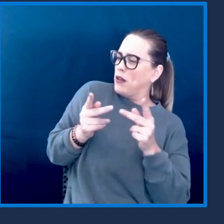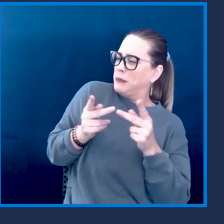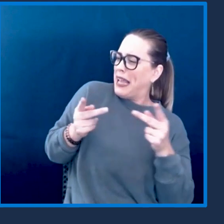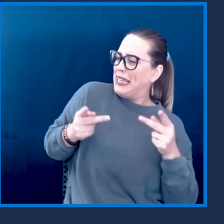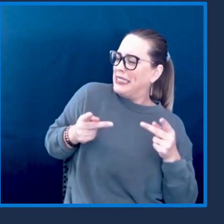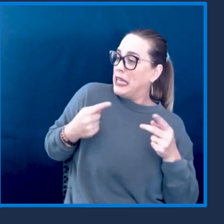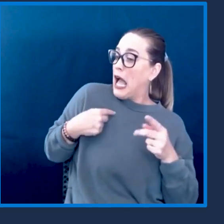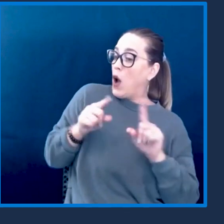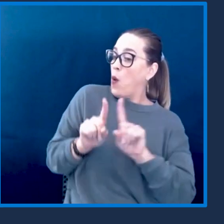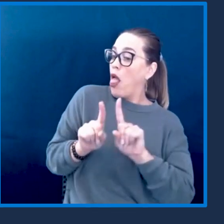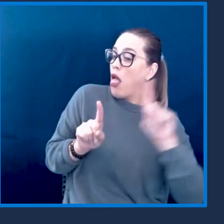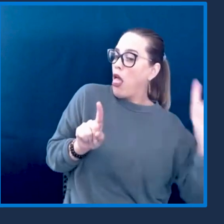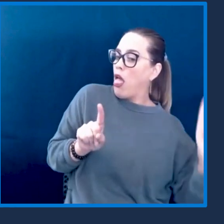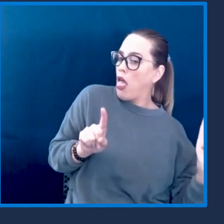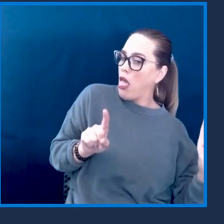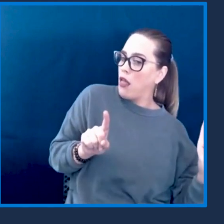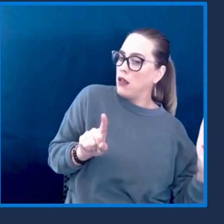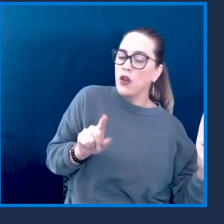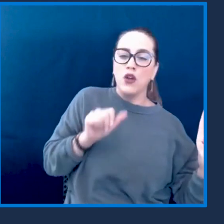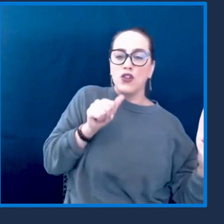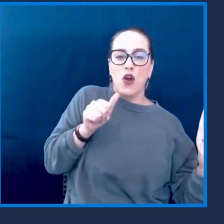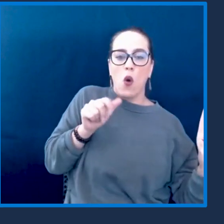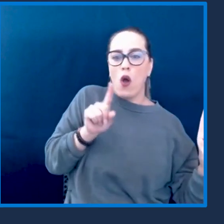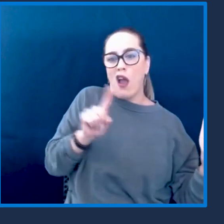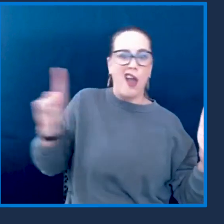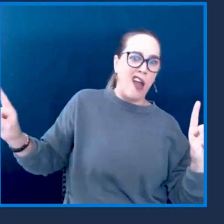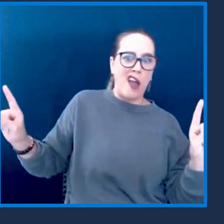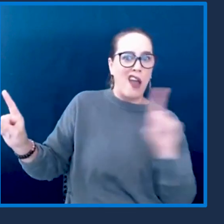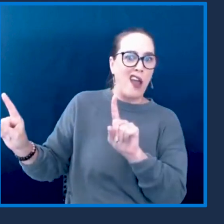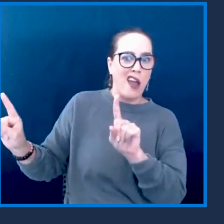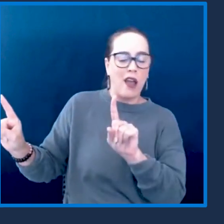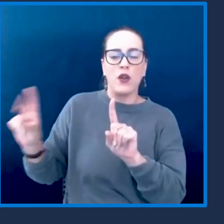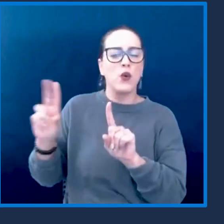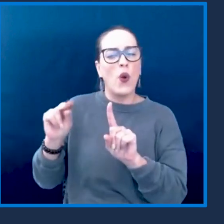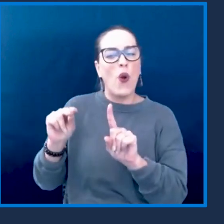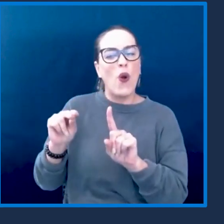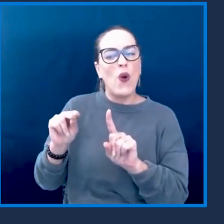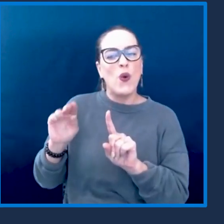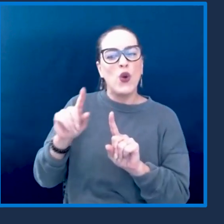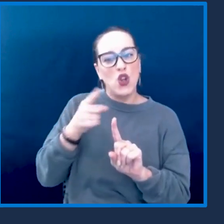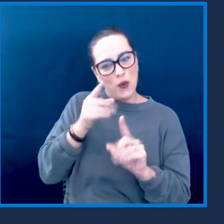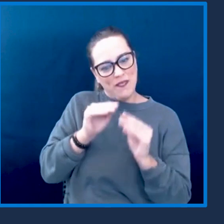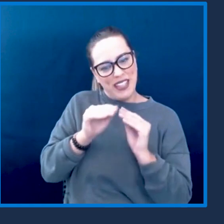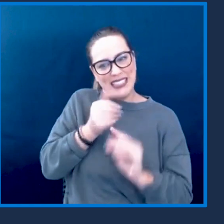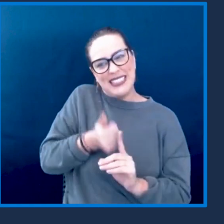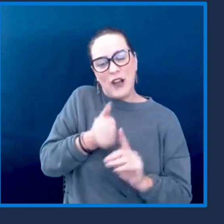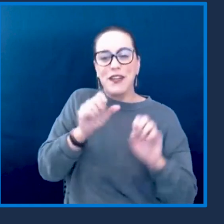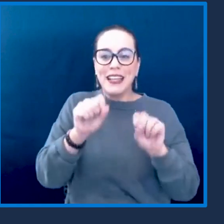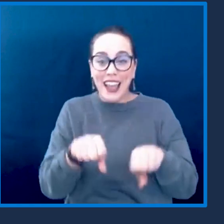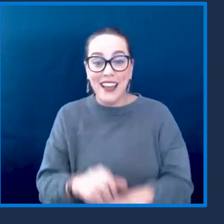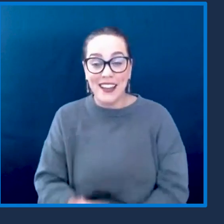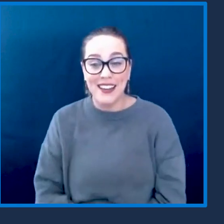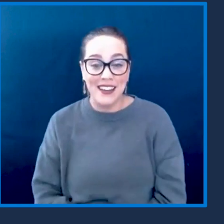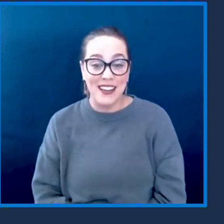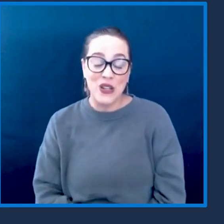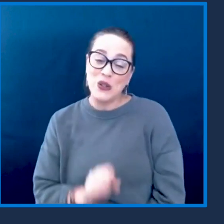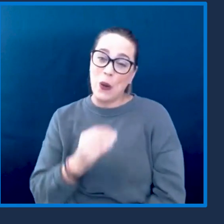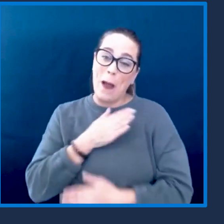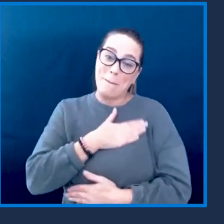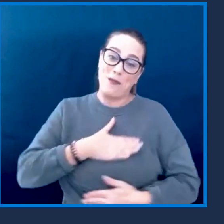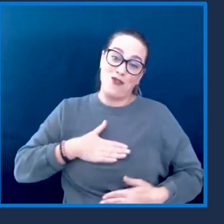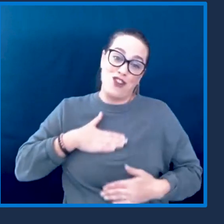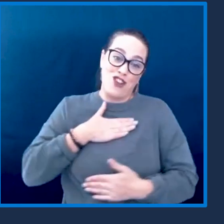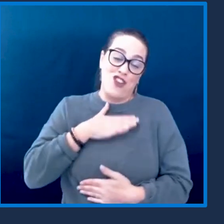here. Don't make it the other person's deficit to fix. So I really appreciate